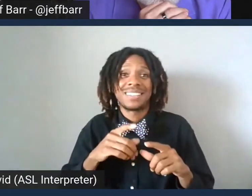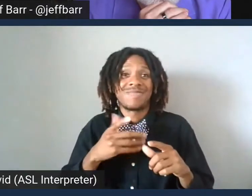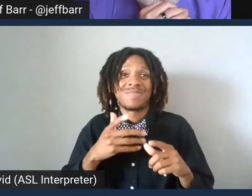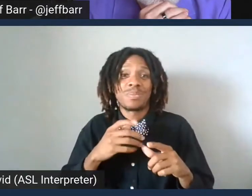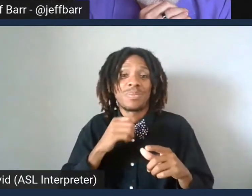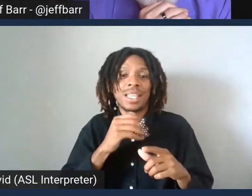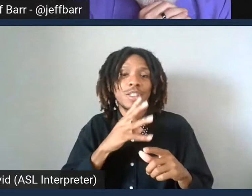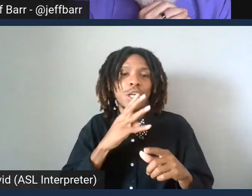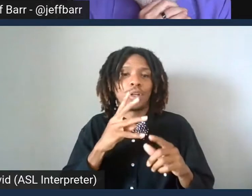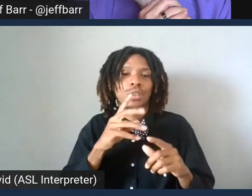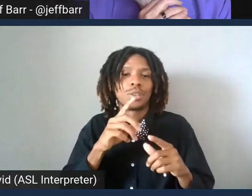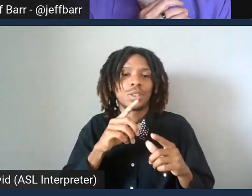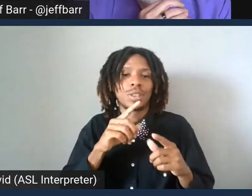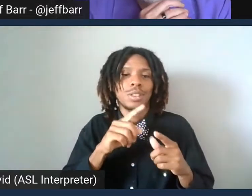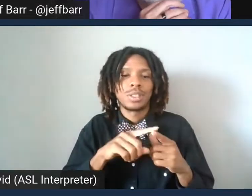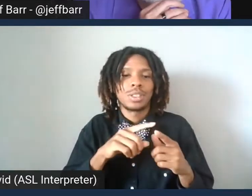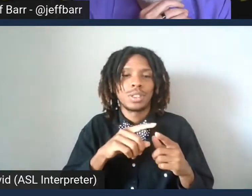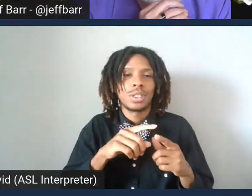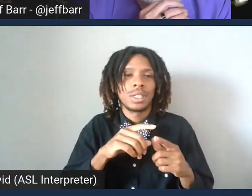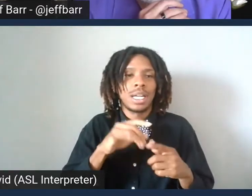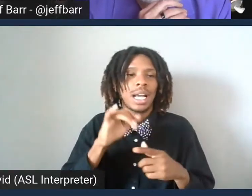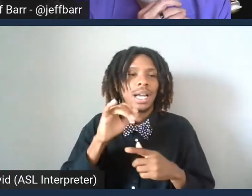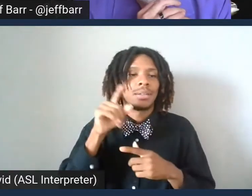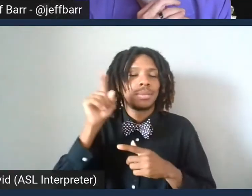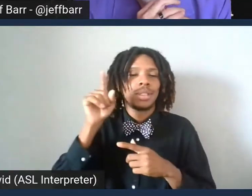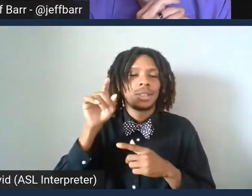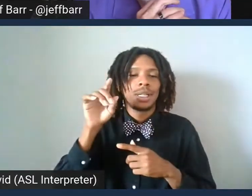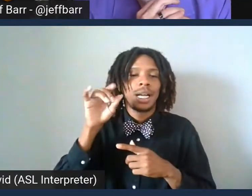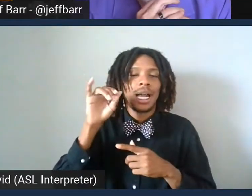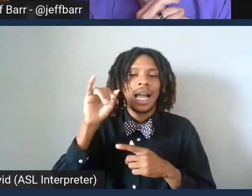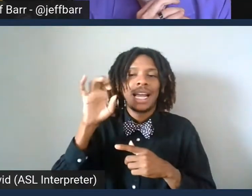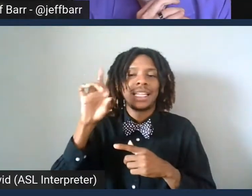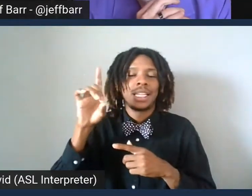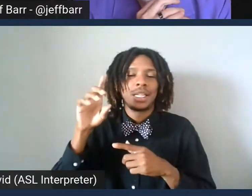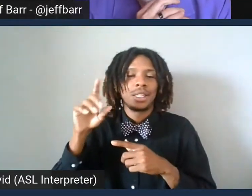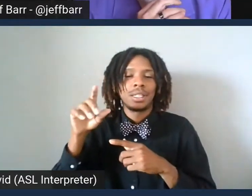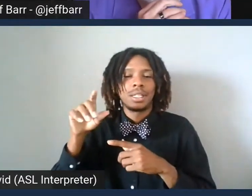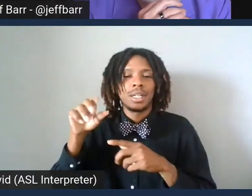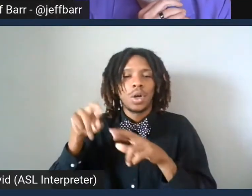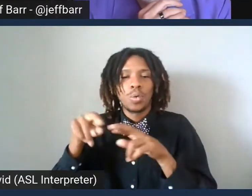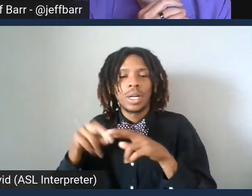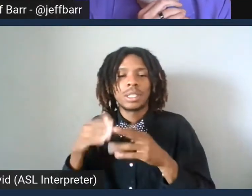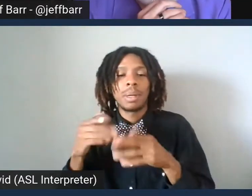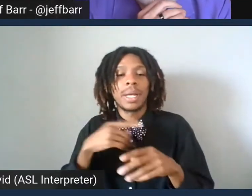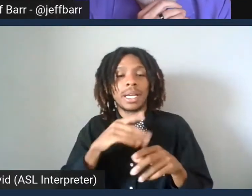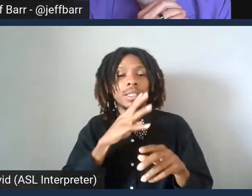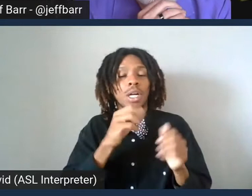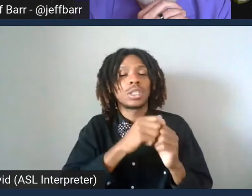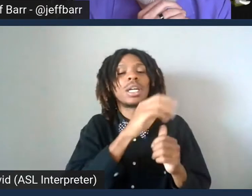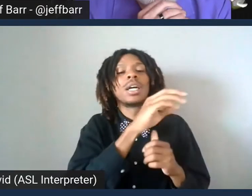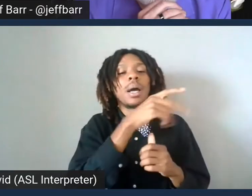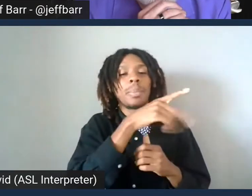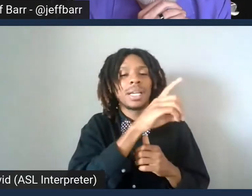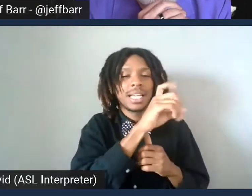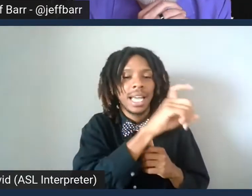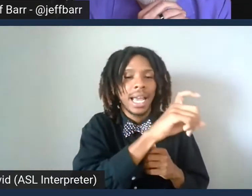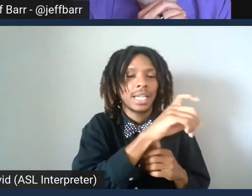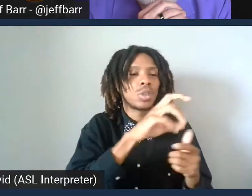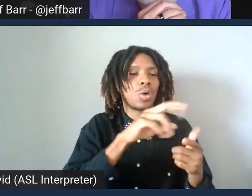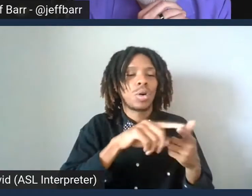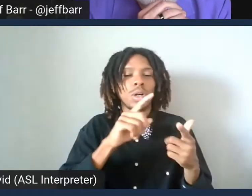let's say, North Virginia IAD region, but they can talk to other regions like PDX or even in Europe, for